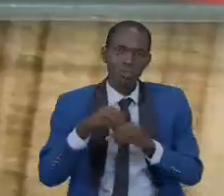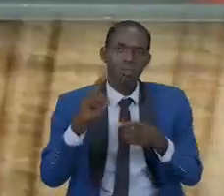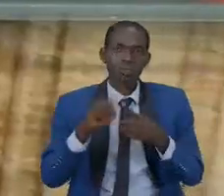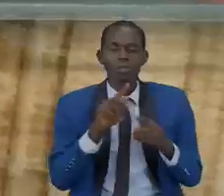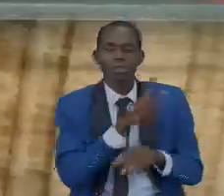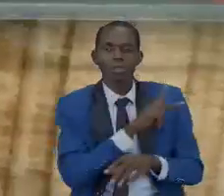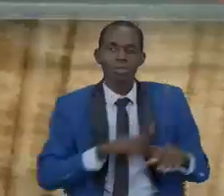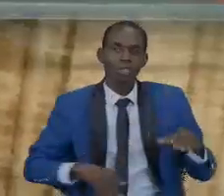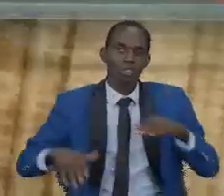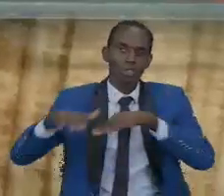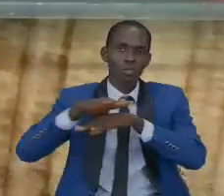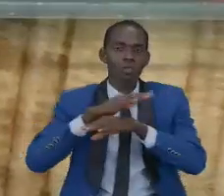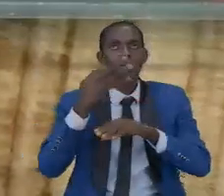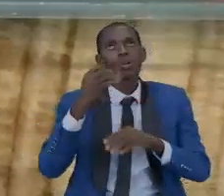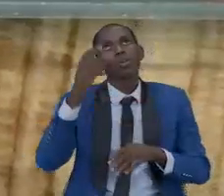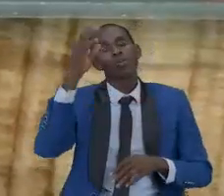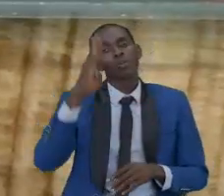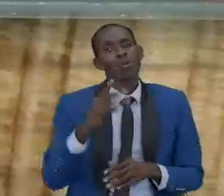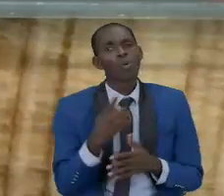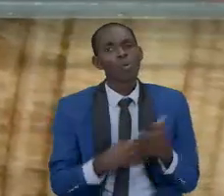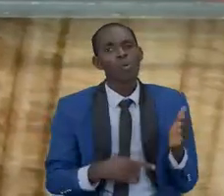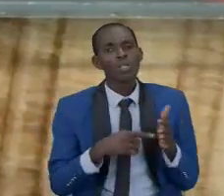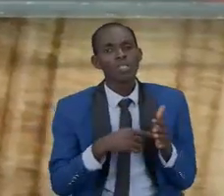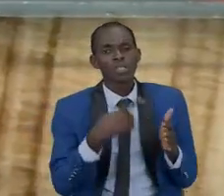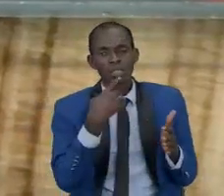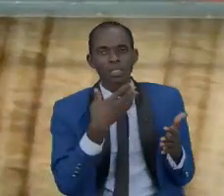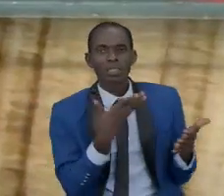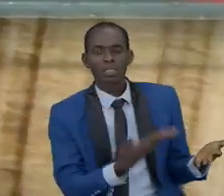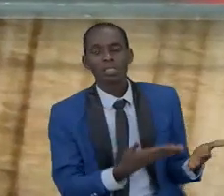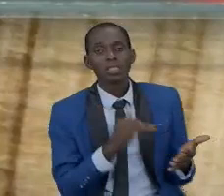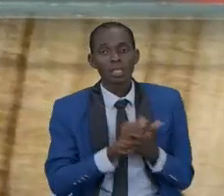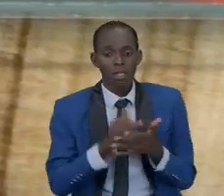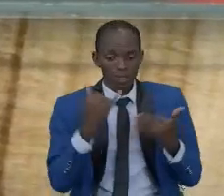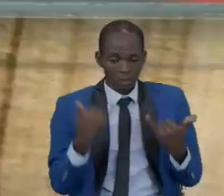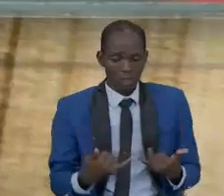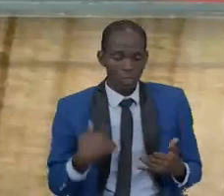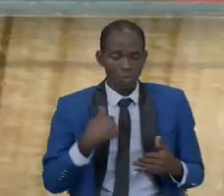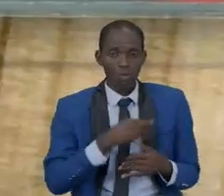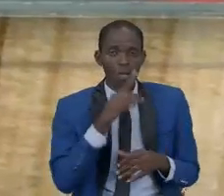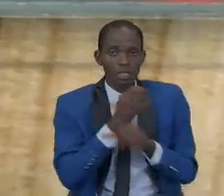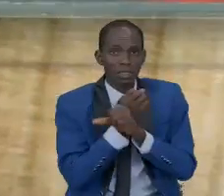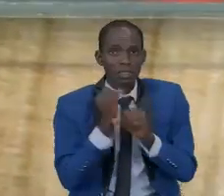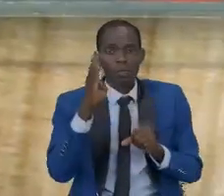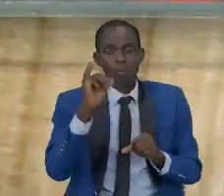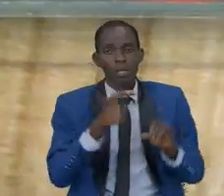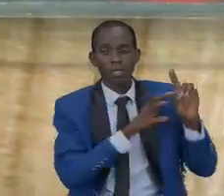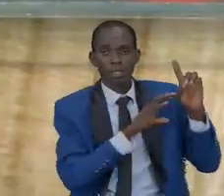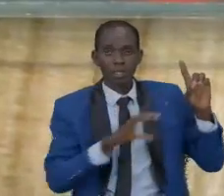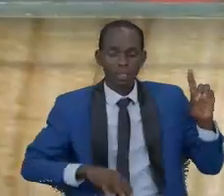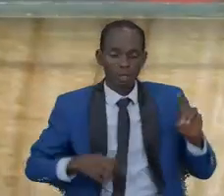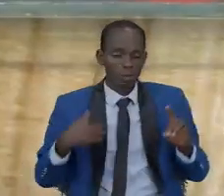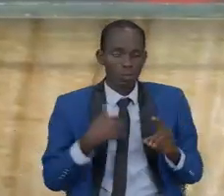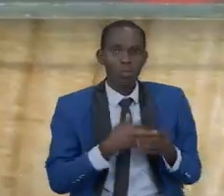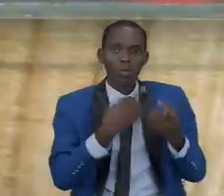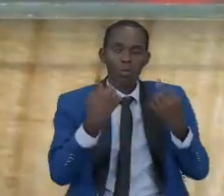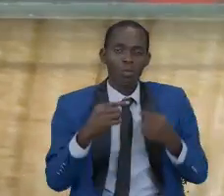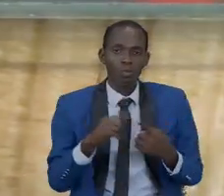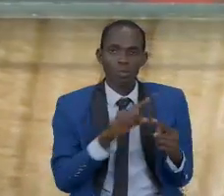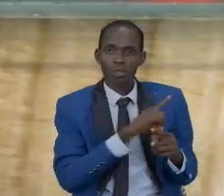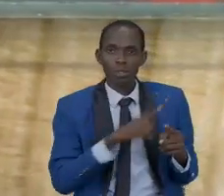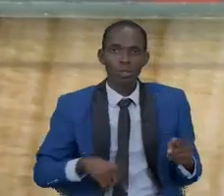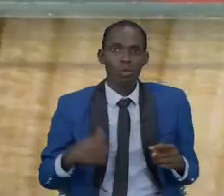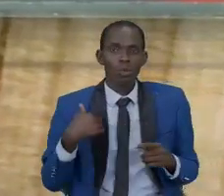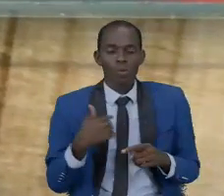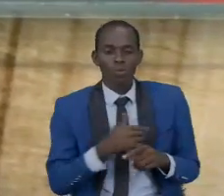God what is sin is now we're justified by Christ and we come to the Lord we get to see